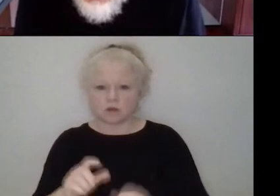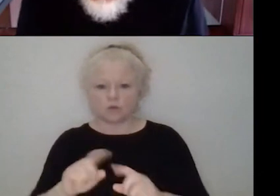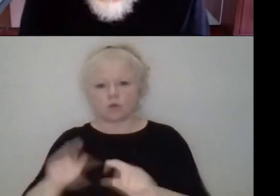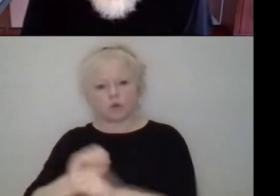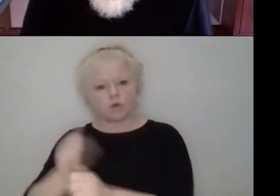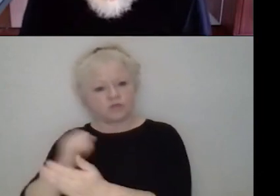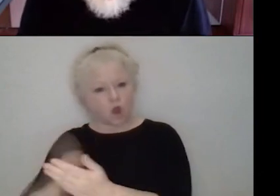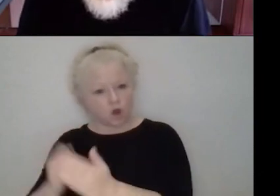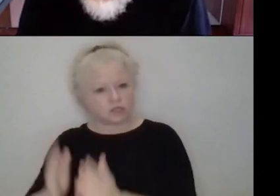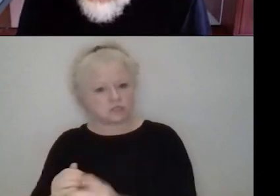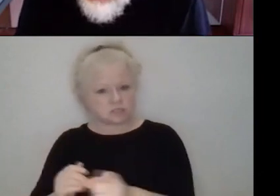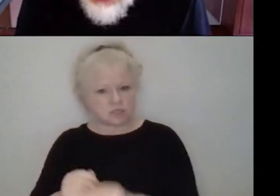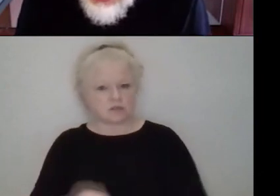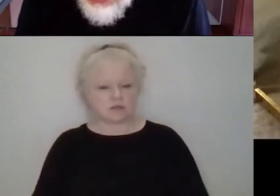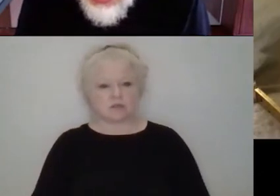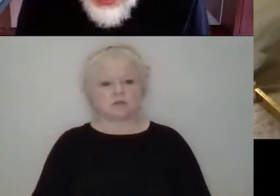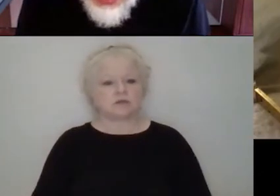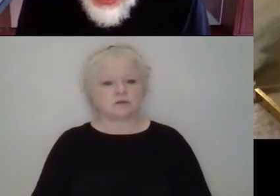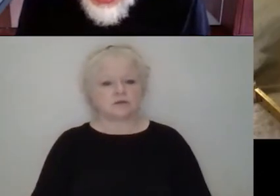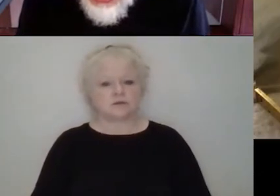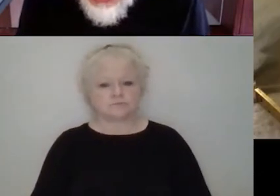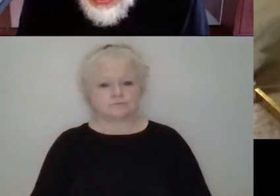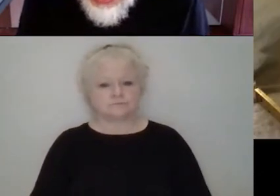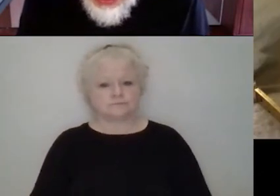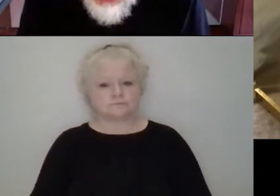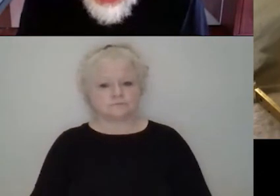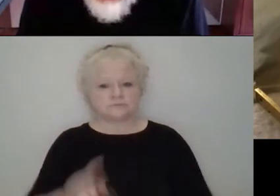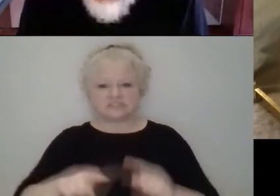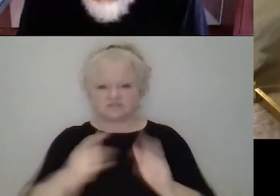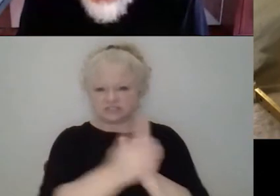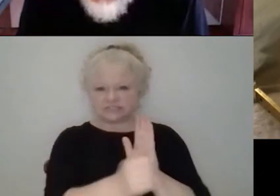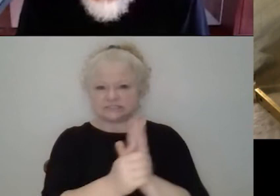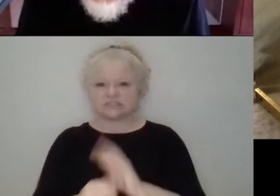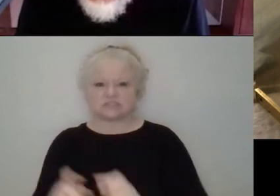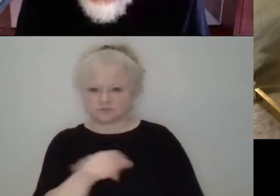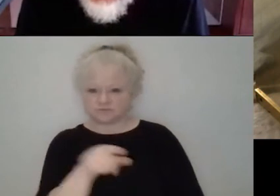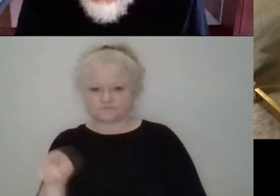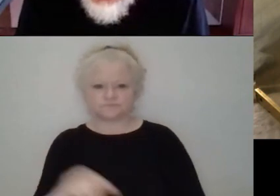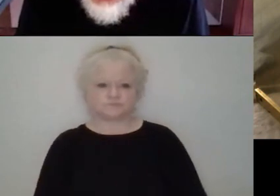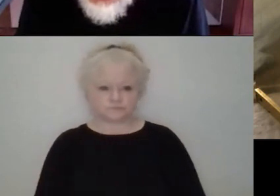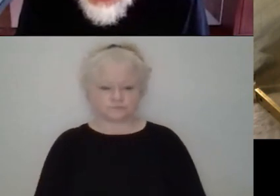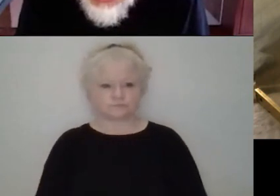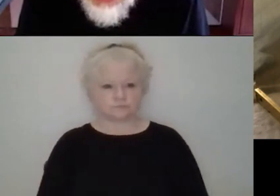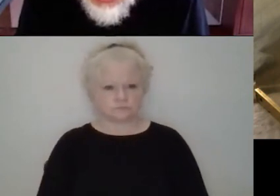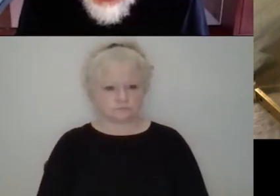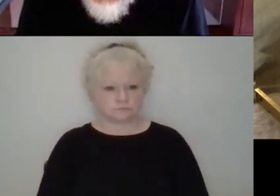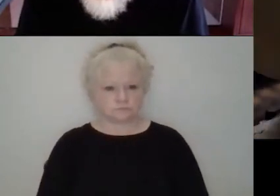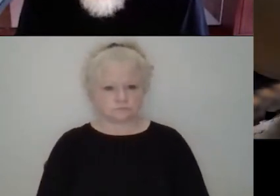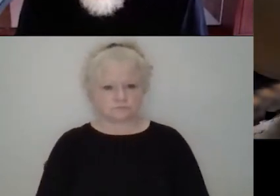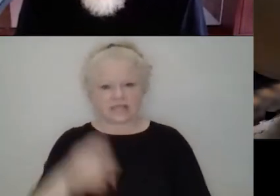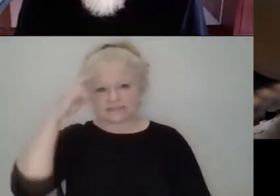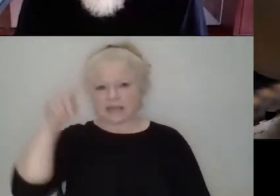and workshops aiming to promote those skills. We have a tremendous artisans in